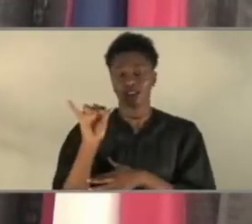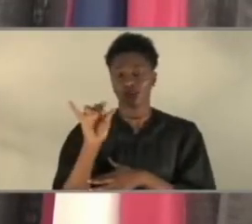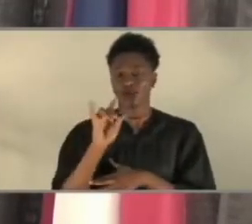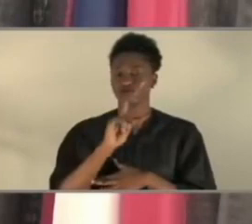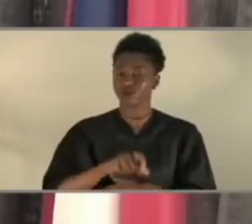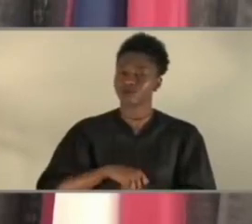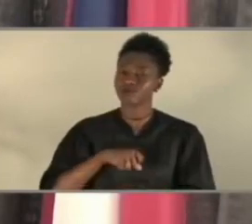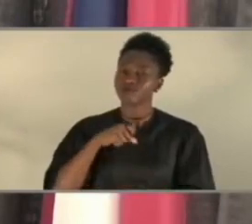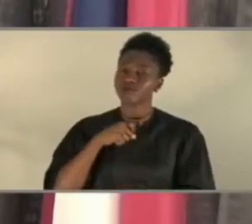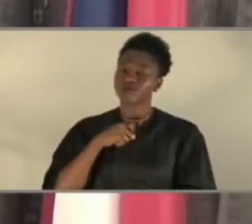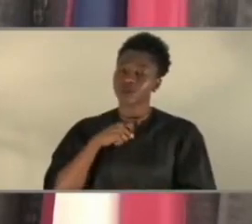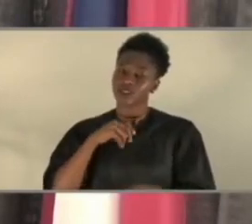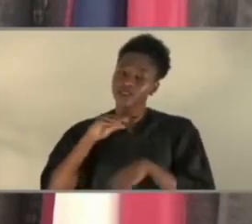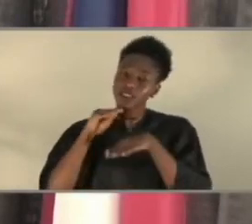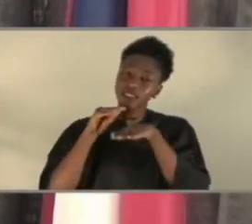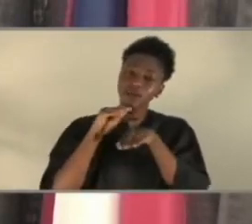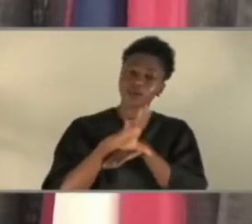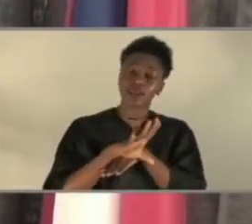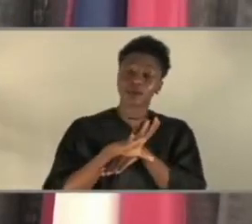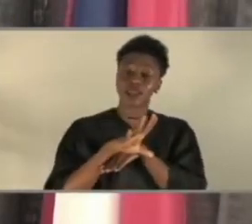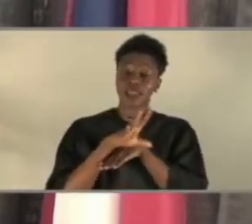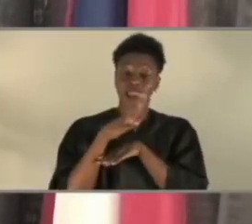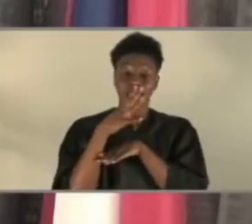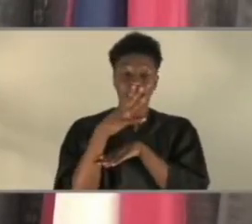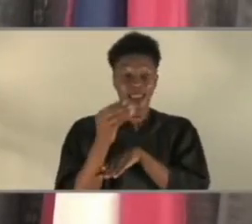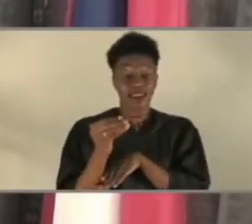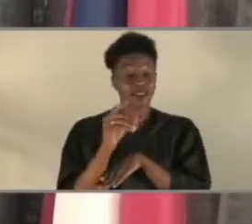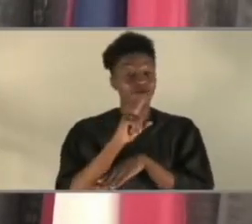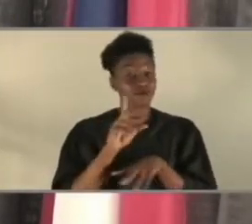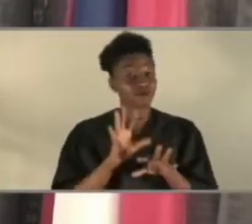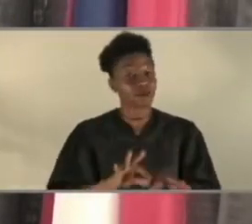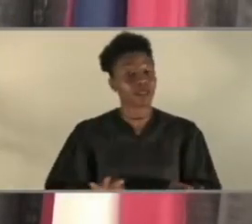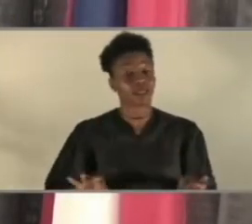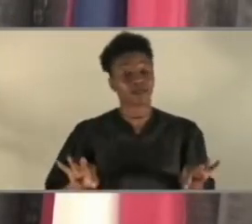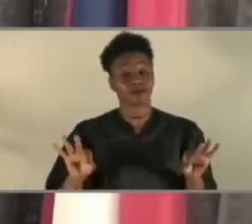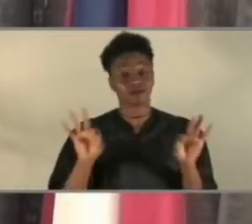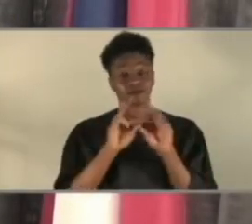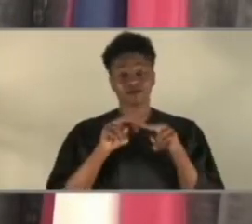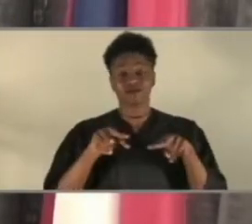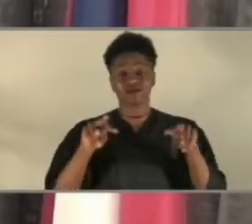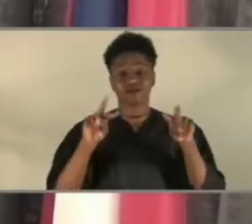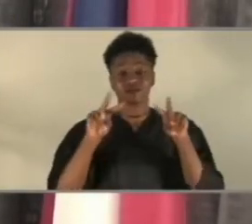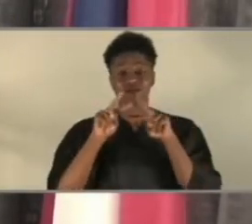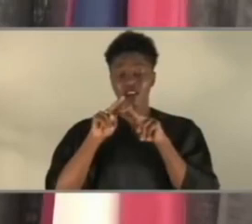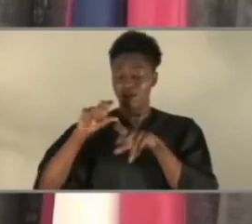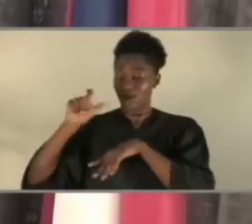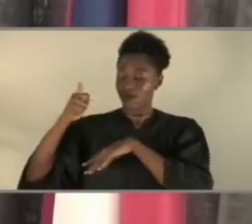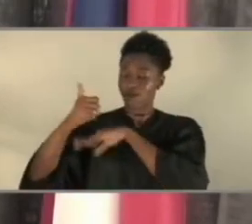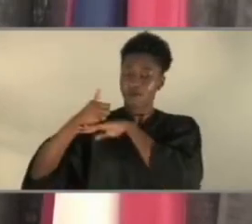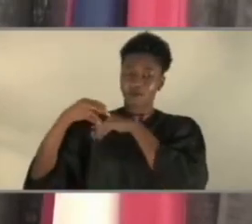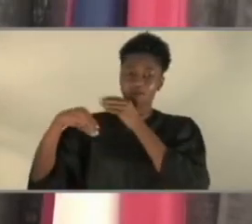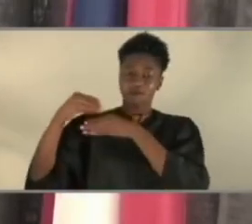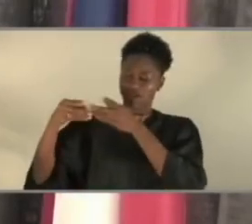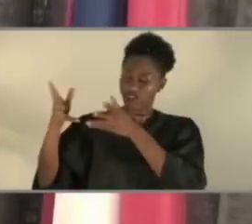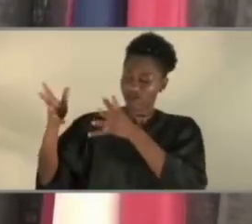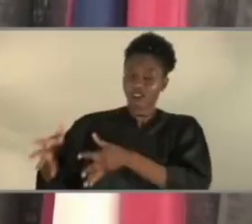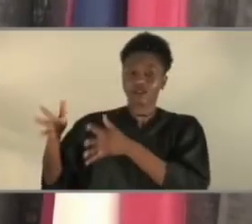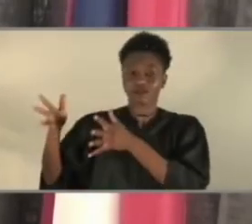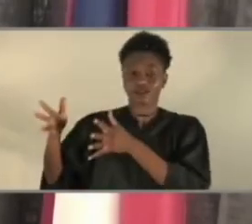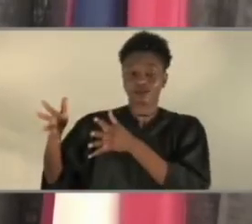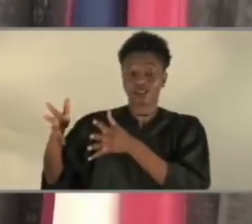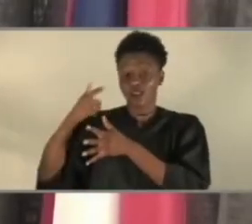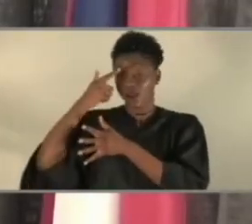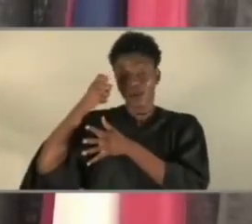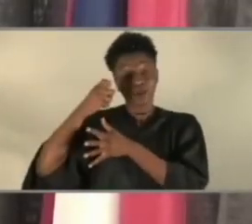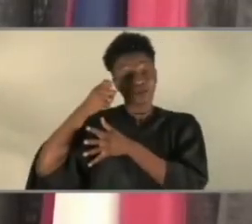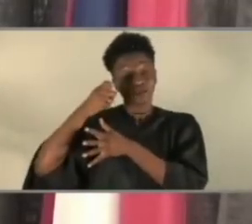proud of the impact and the invaluable legacy that you have left behind. And we hope that you will never